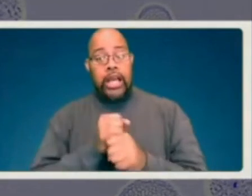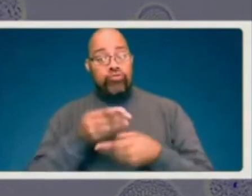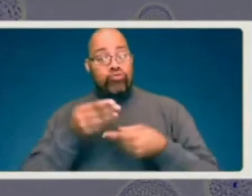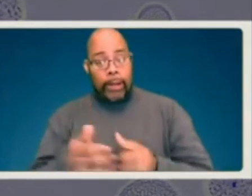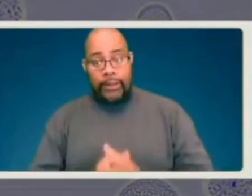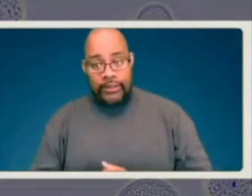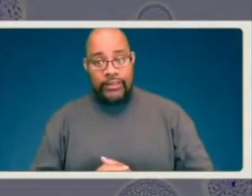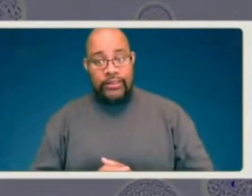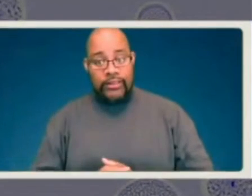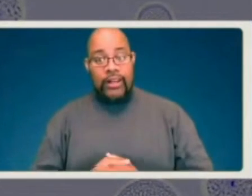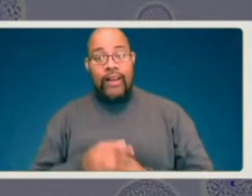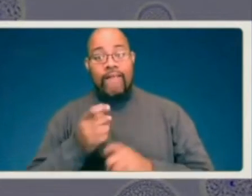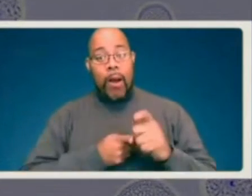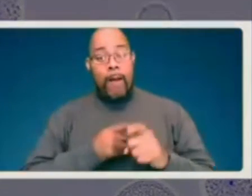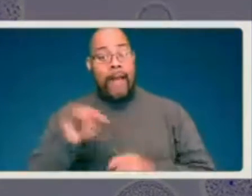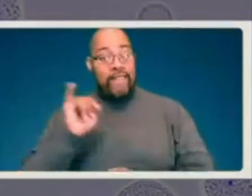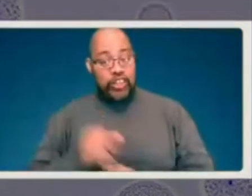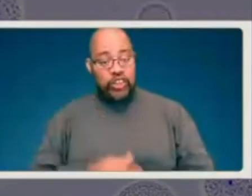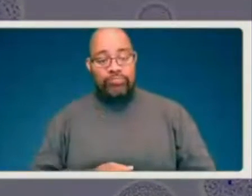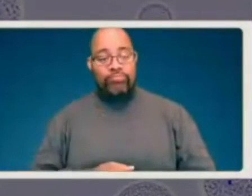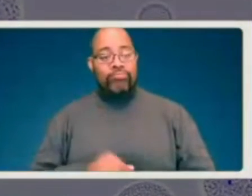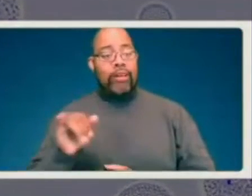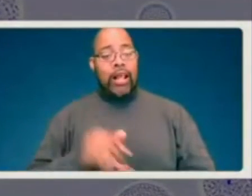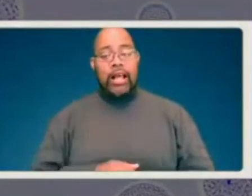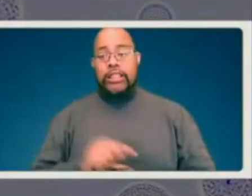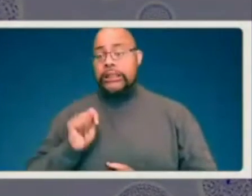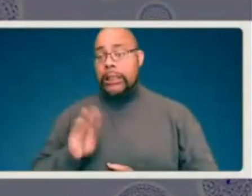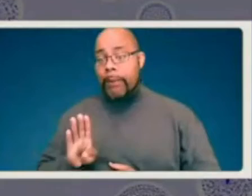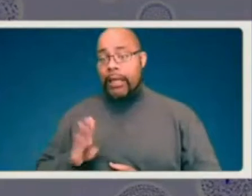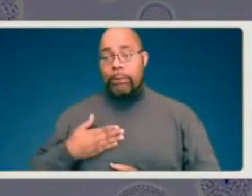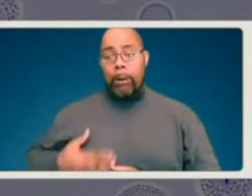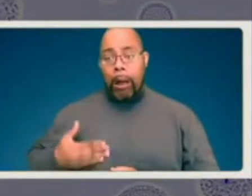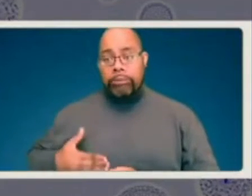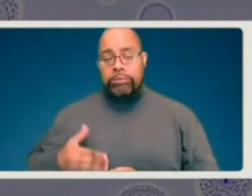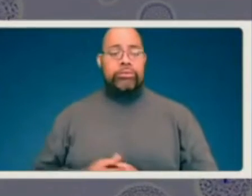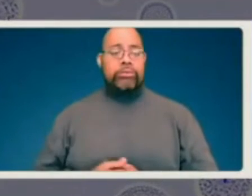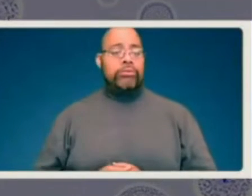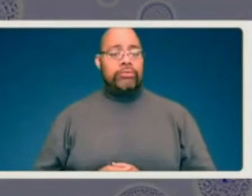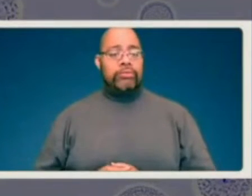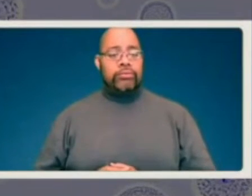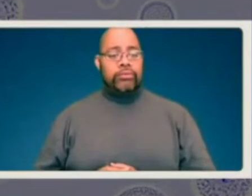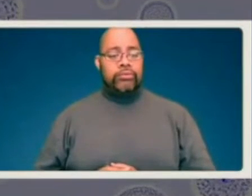get treated from an infection, such as tuberculosis.